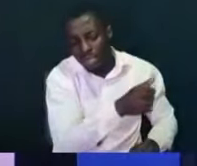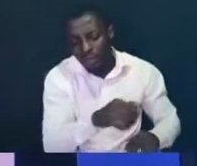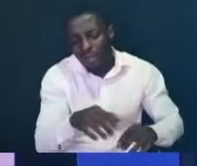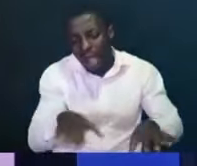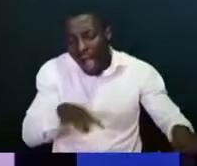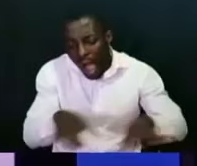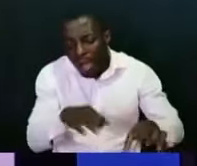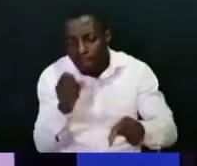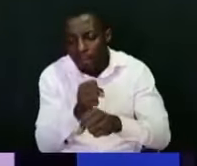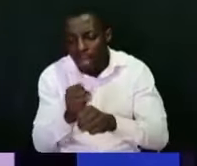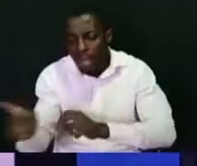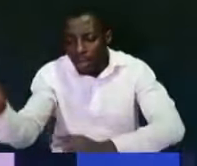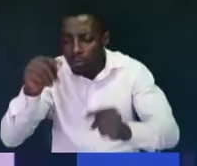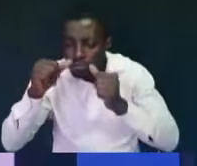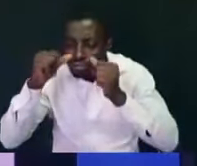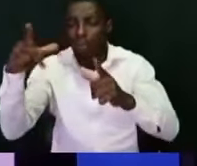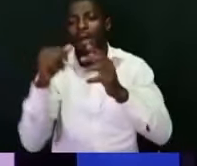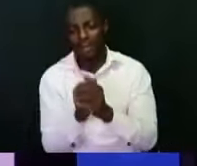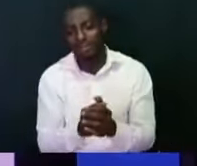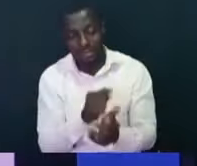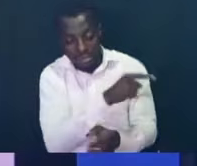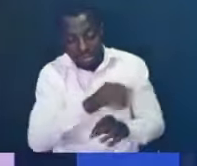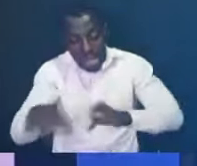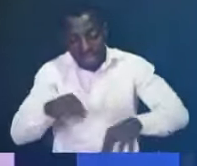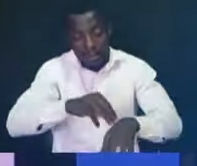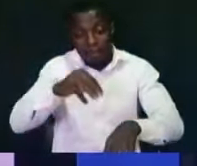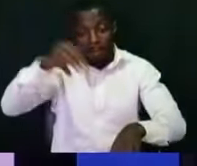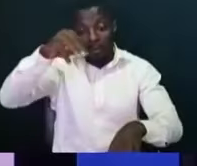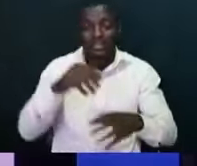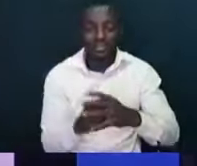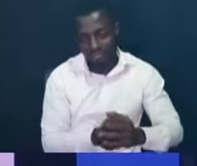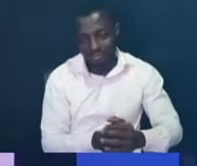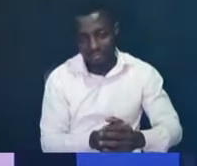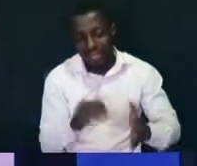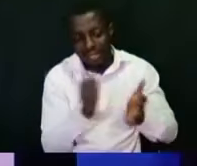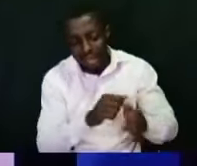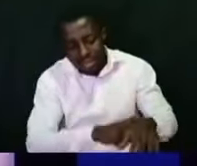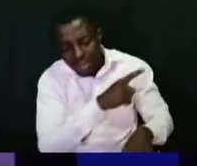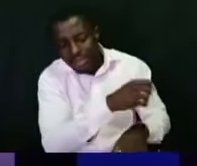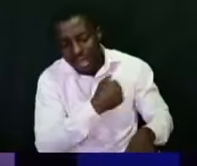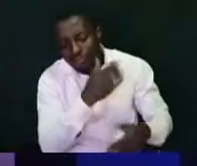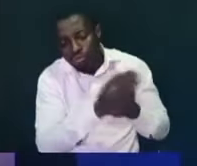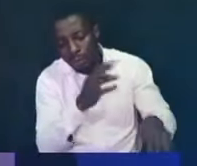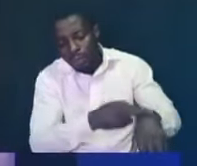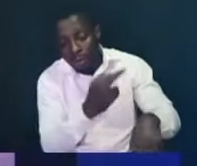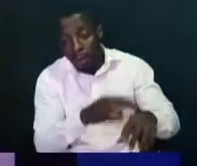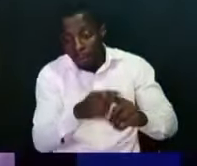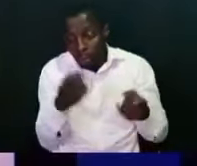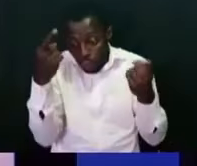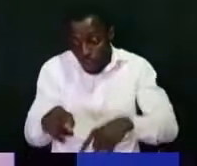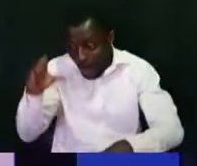them with some magic he had some rock but when Philip